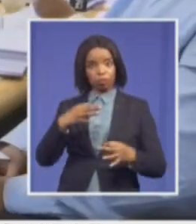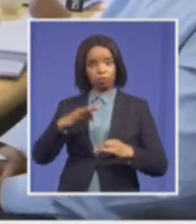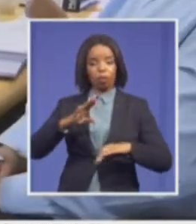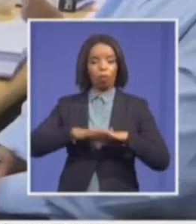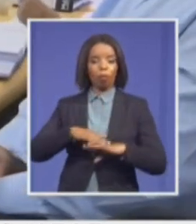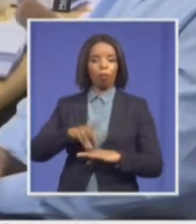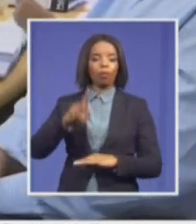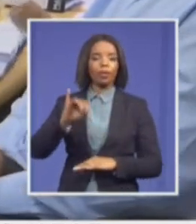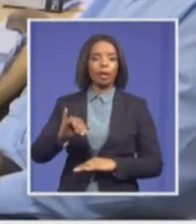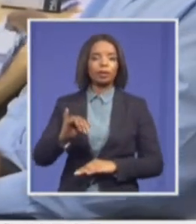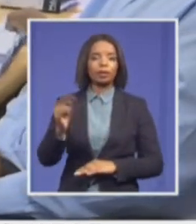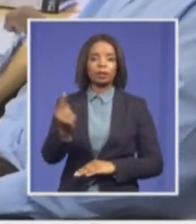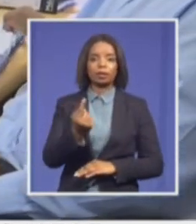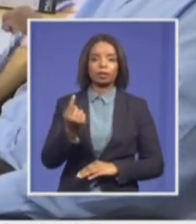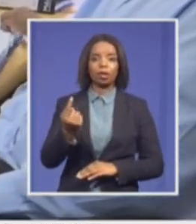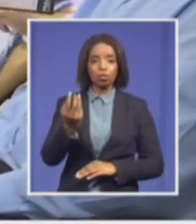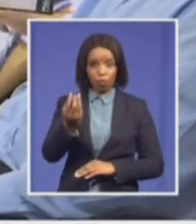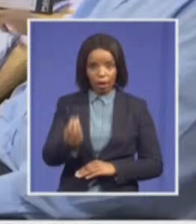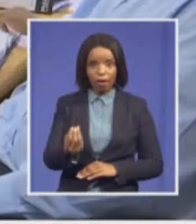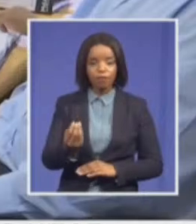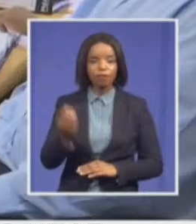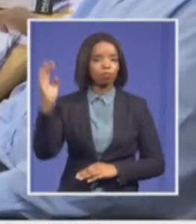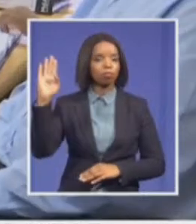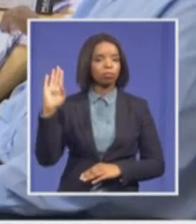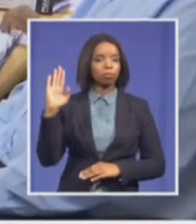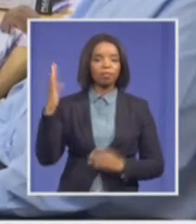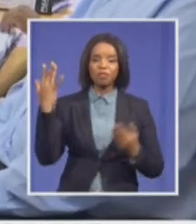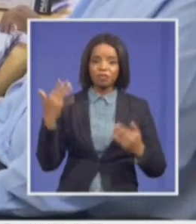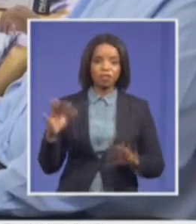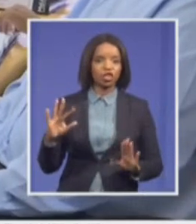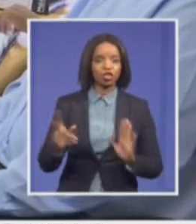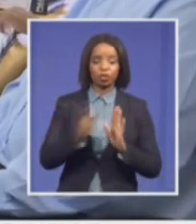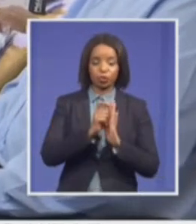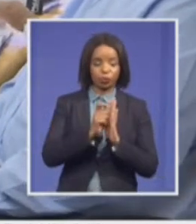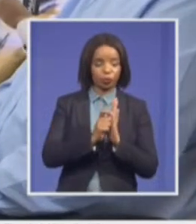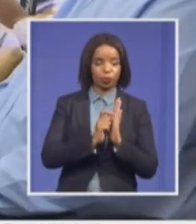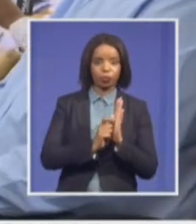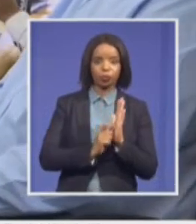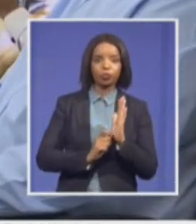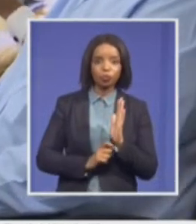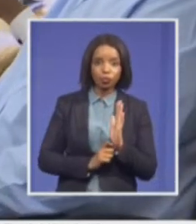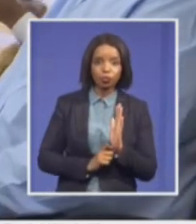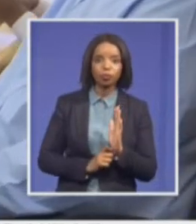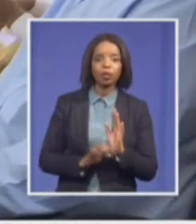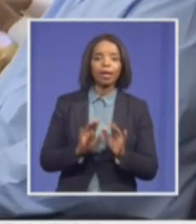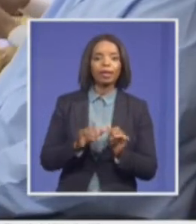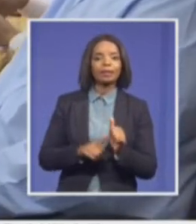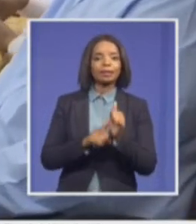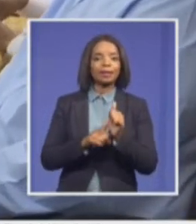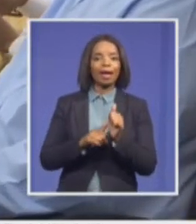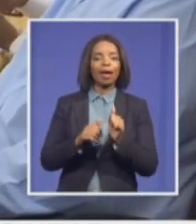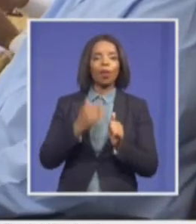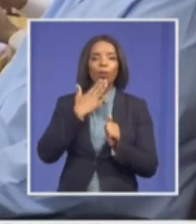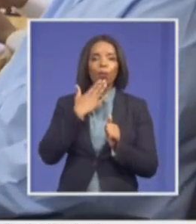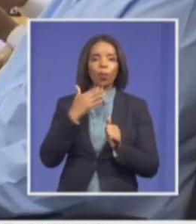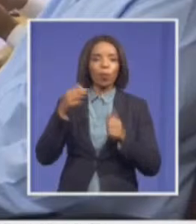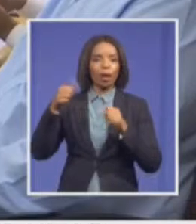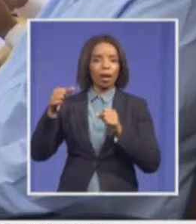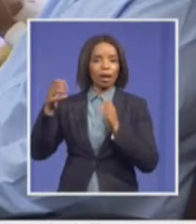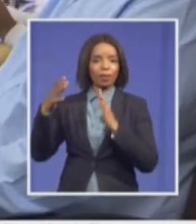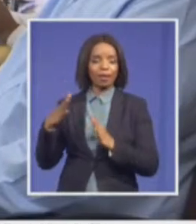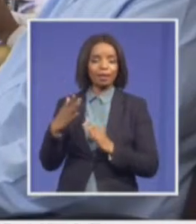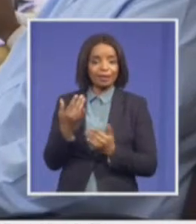oath taken before a commission of oaths. I see he's an accountant. That's the man says no. I did this simply